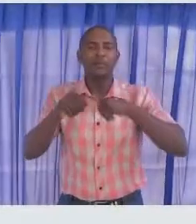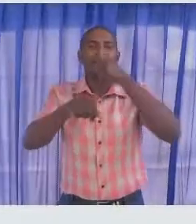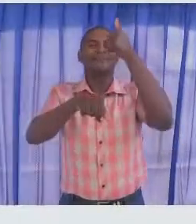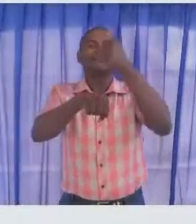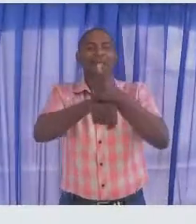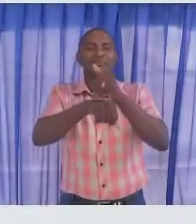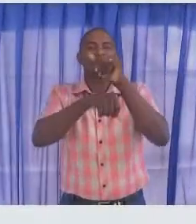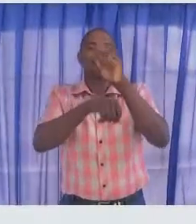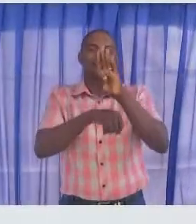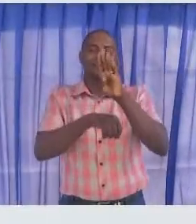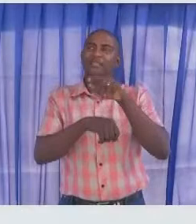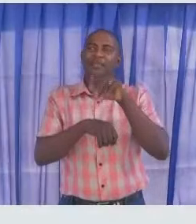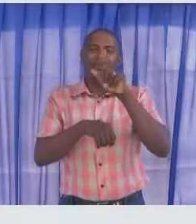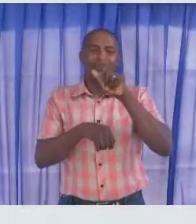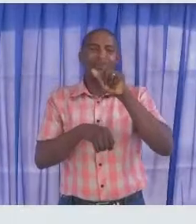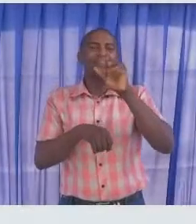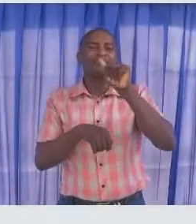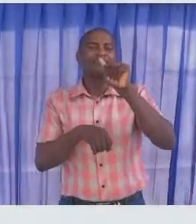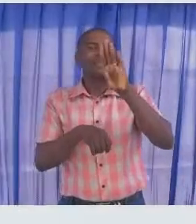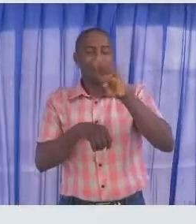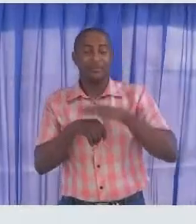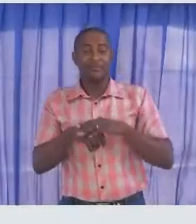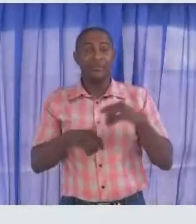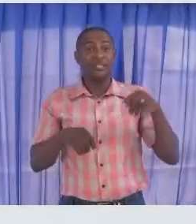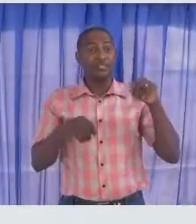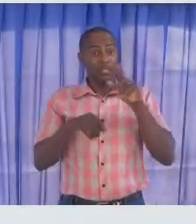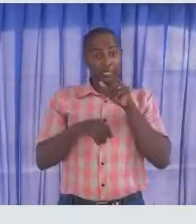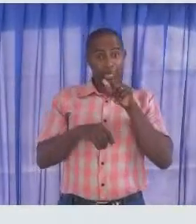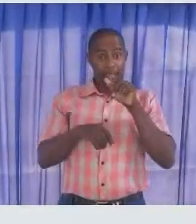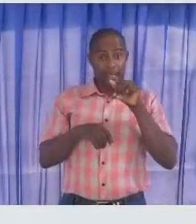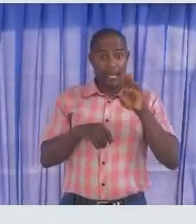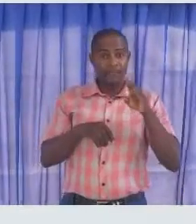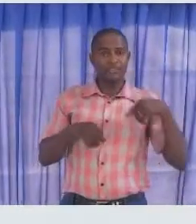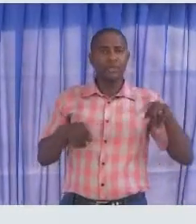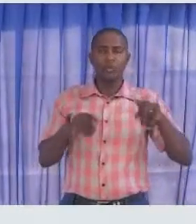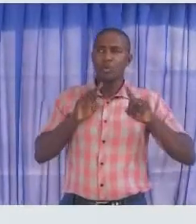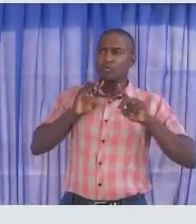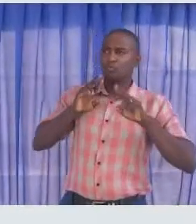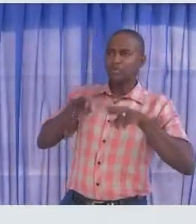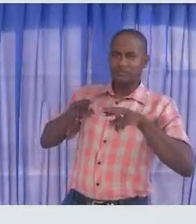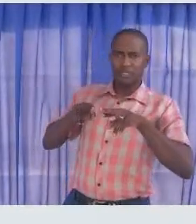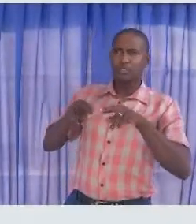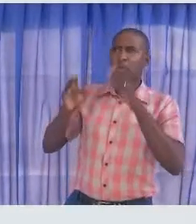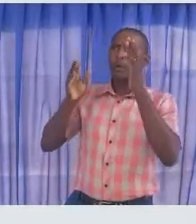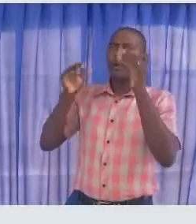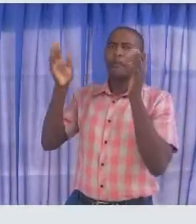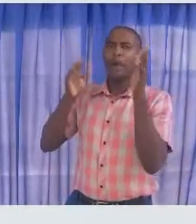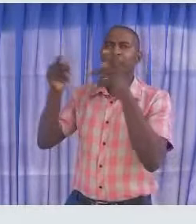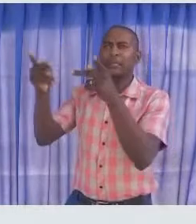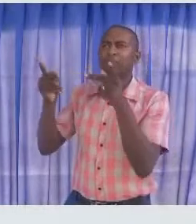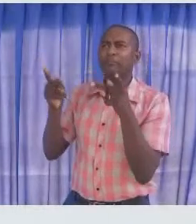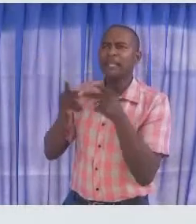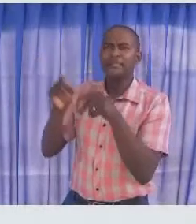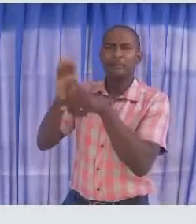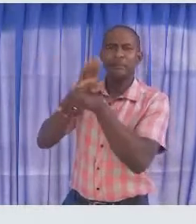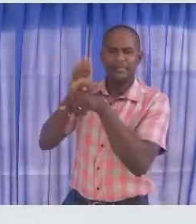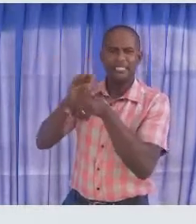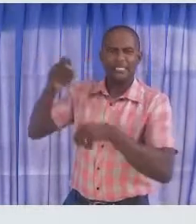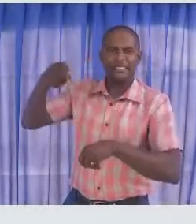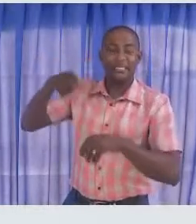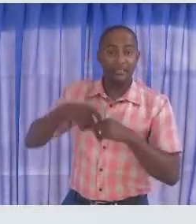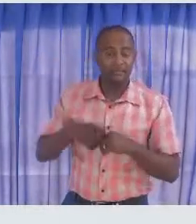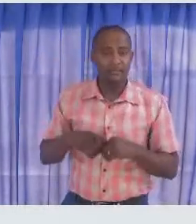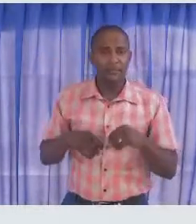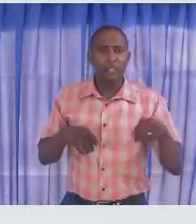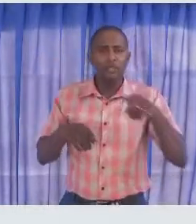lab. So the lab is indeed our response to marketplace needs. And you would recognize too that